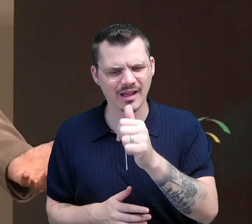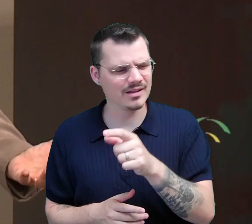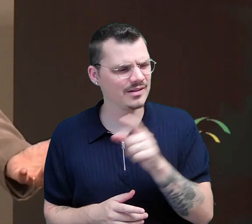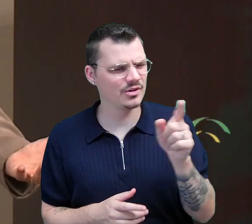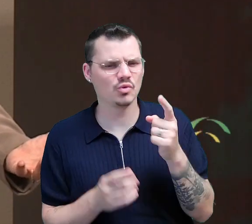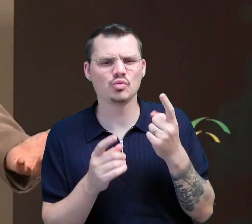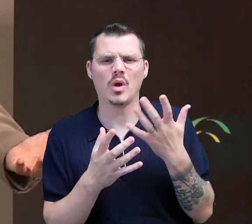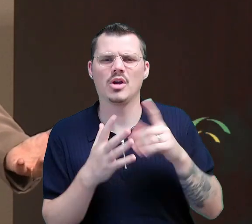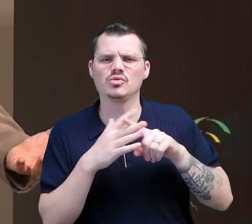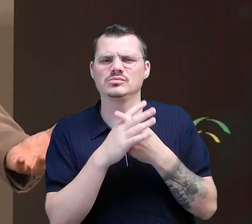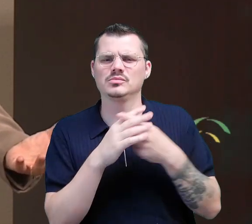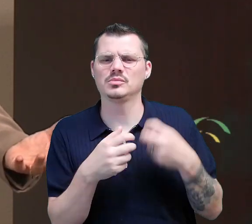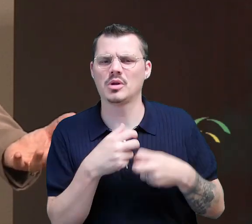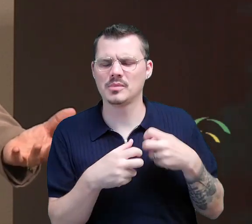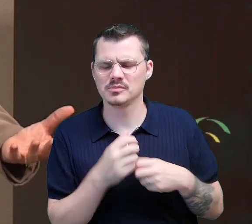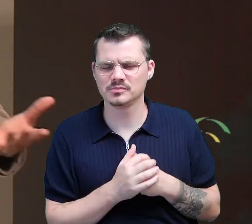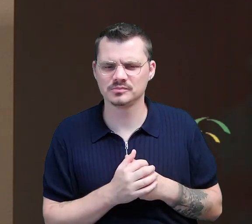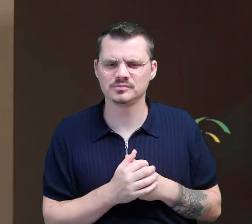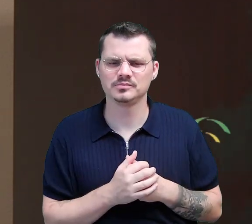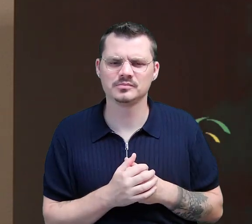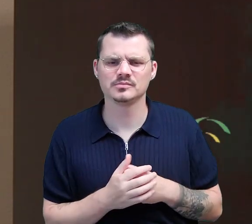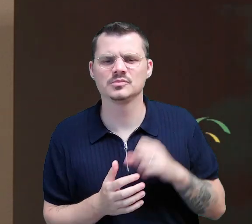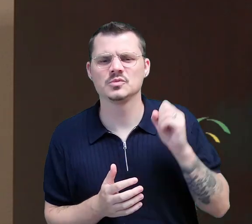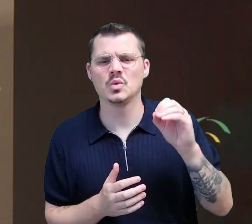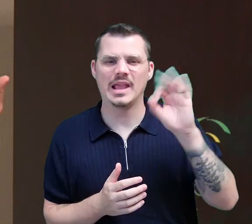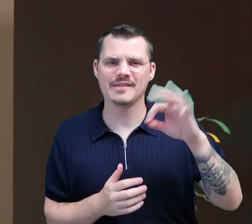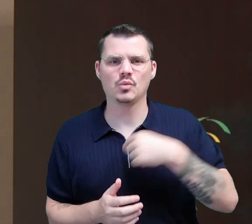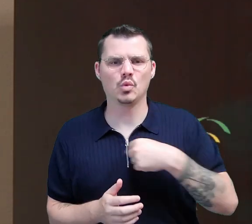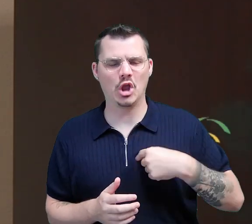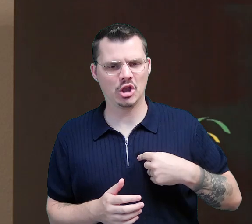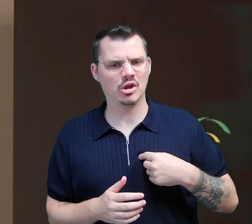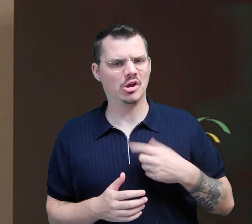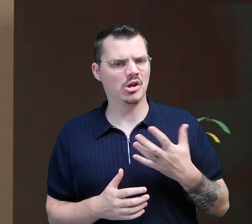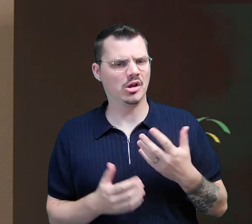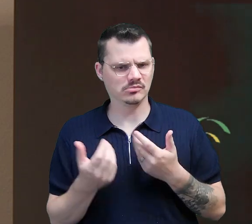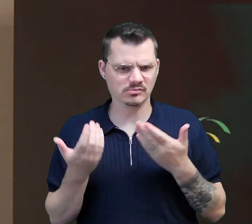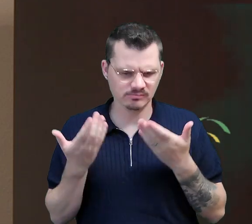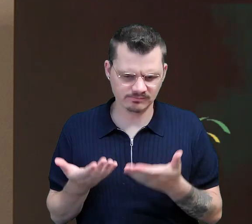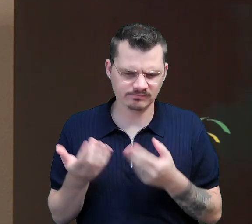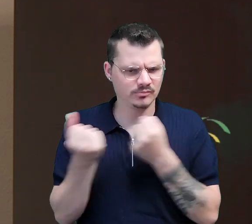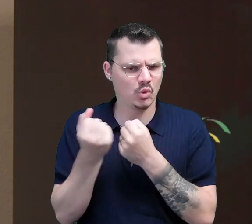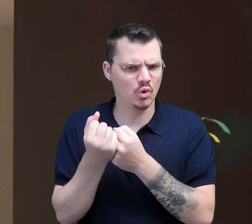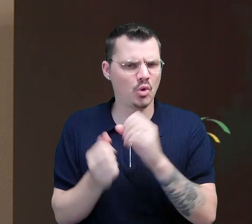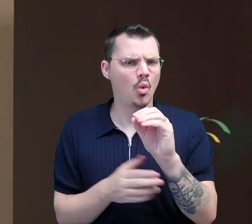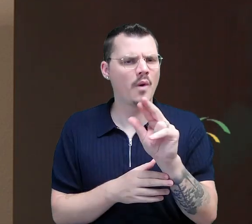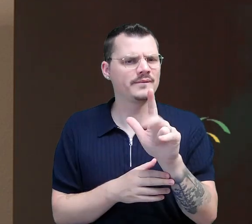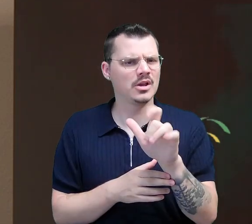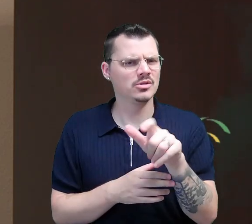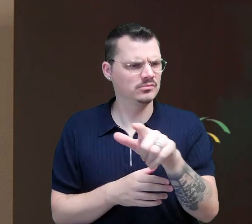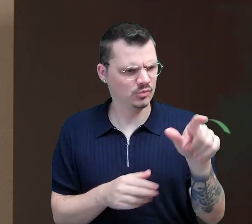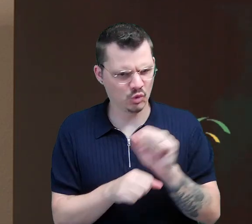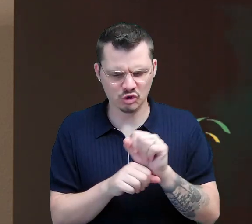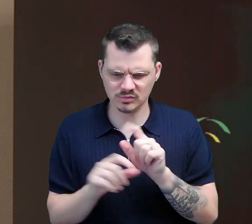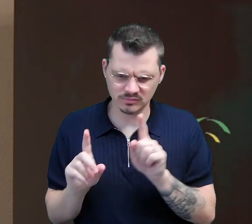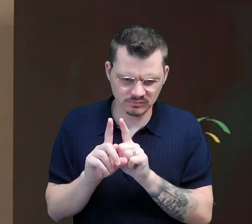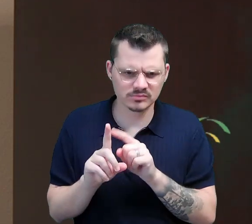problem. So if we're standing at his side, at Orville's side,